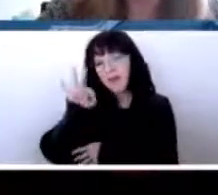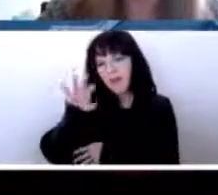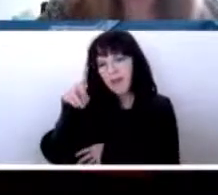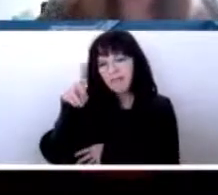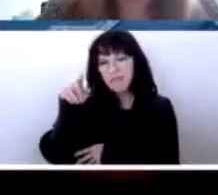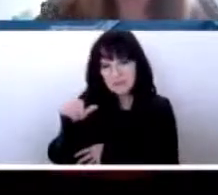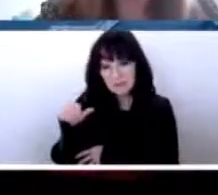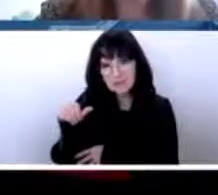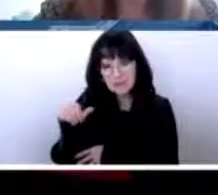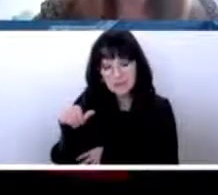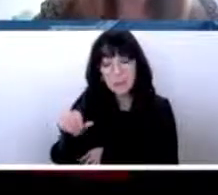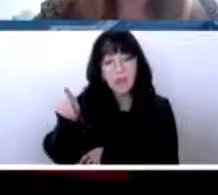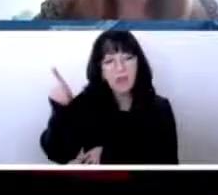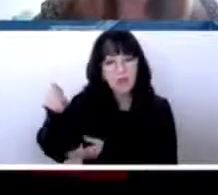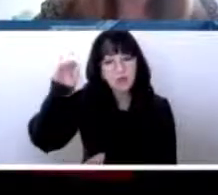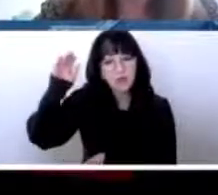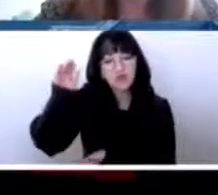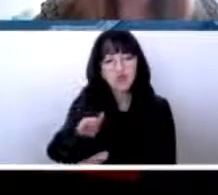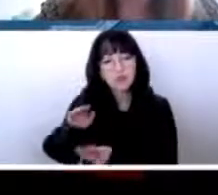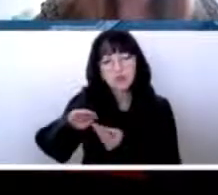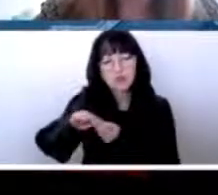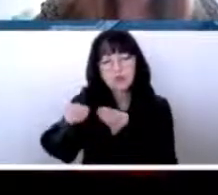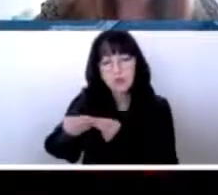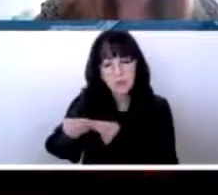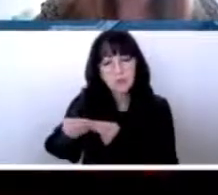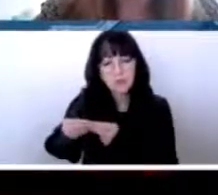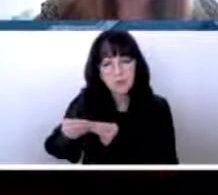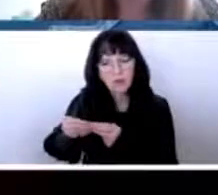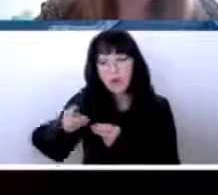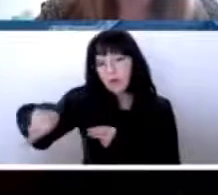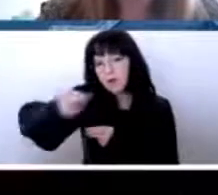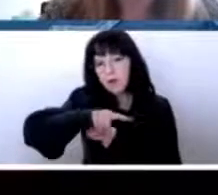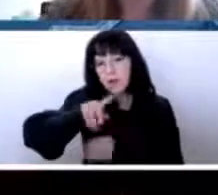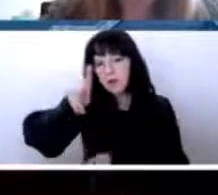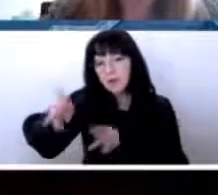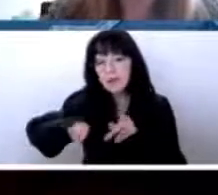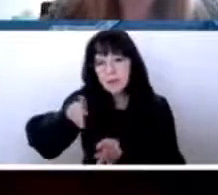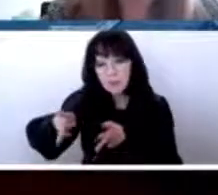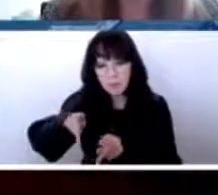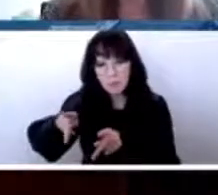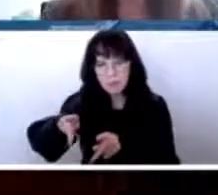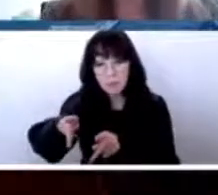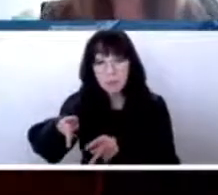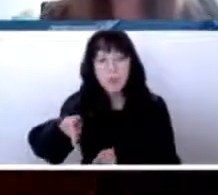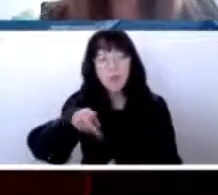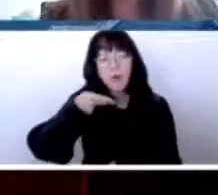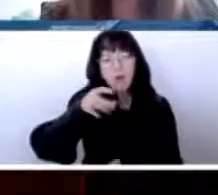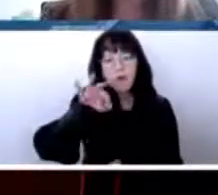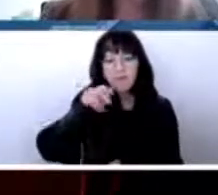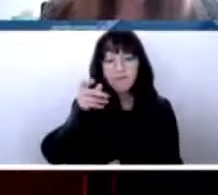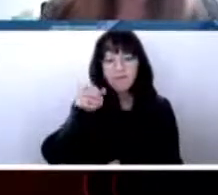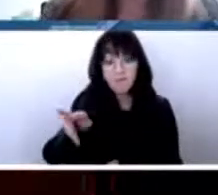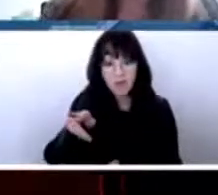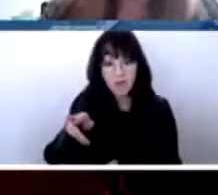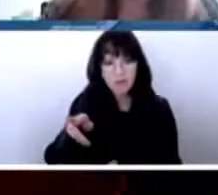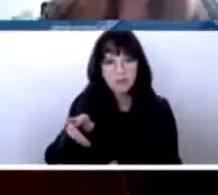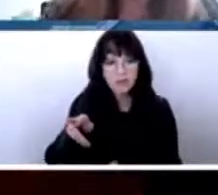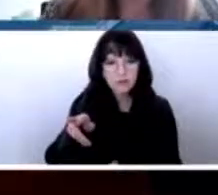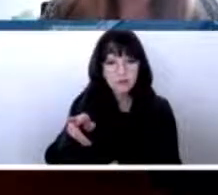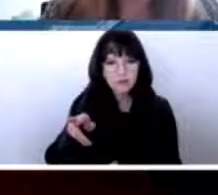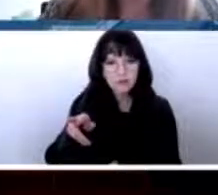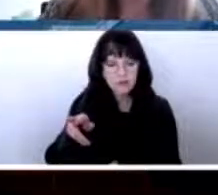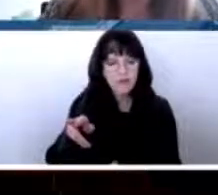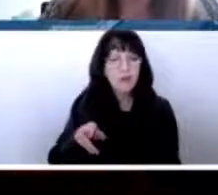the amount of time for people who were fully vaccinated with Pfizer to receive a booster from 6 months to